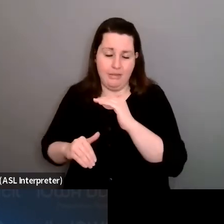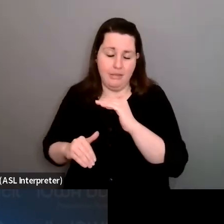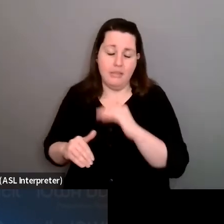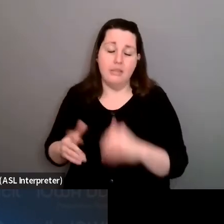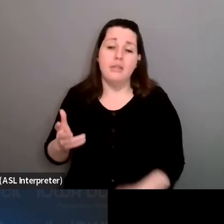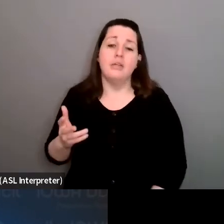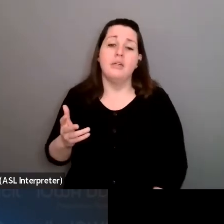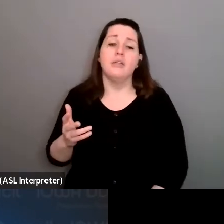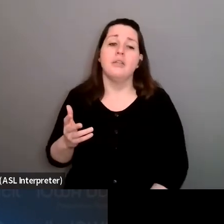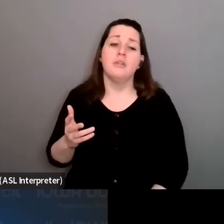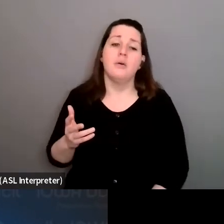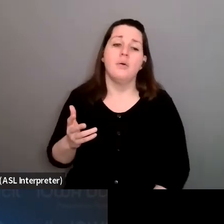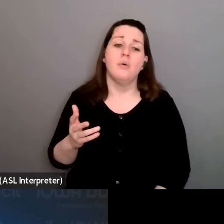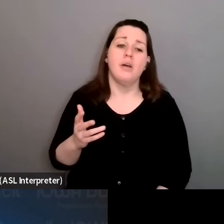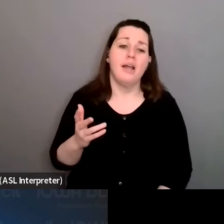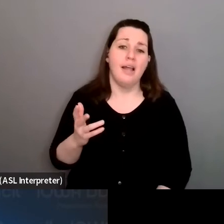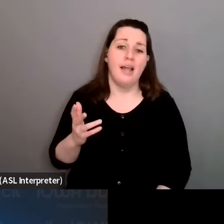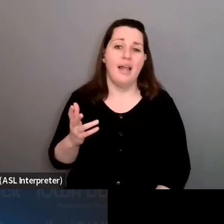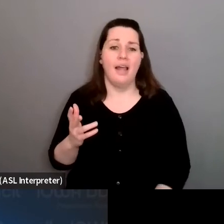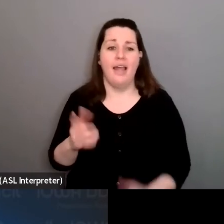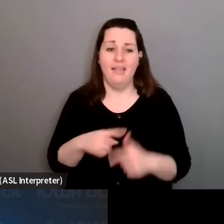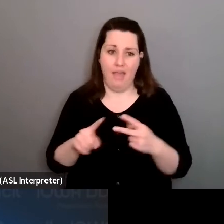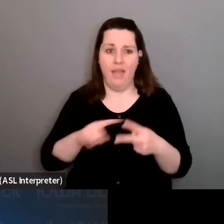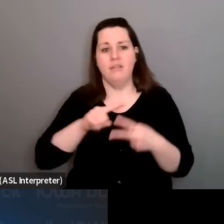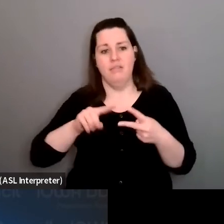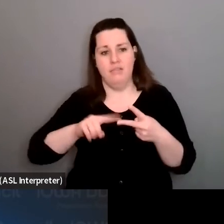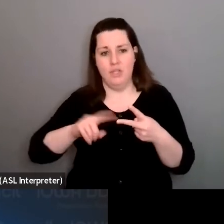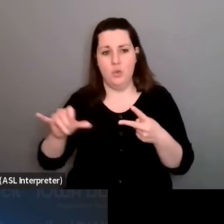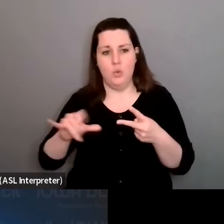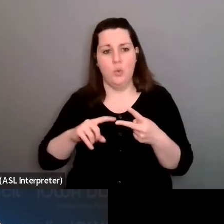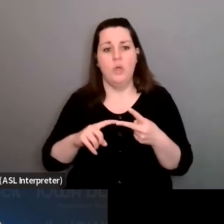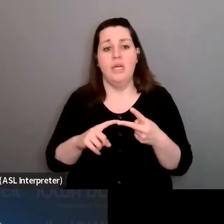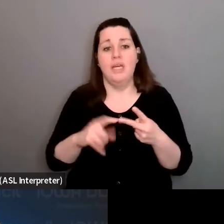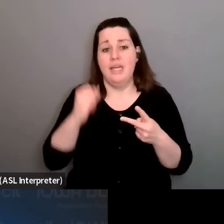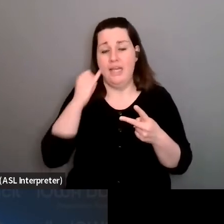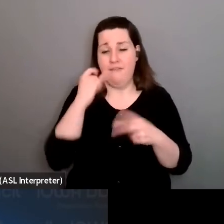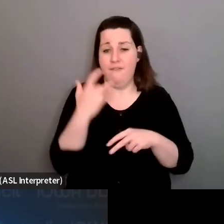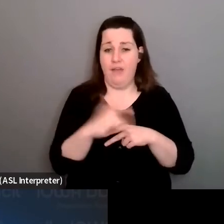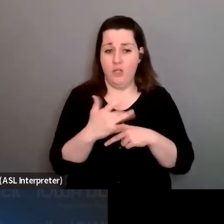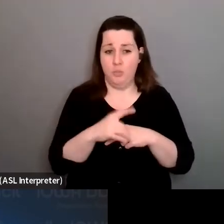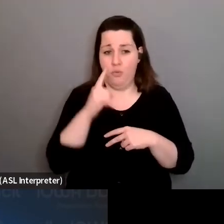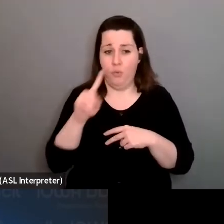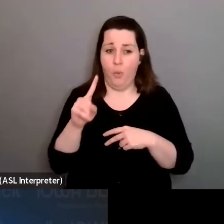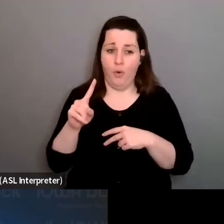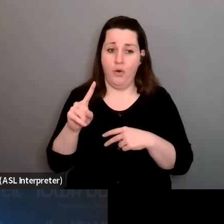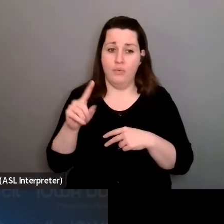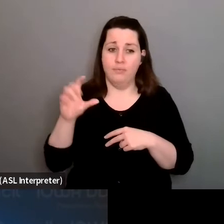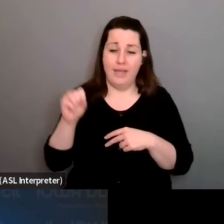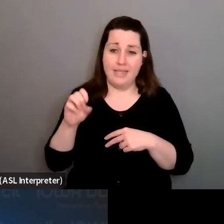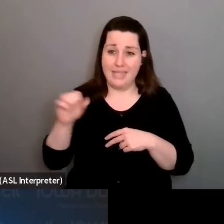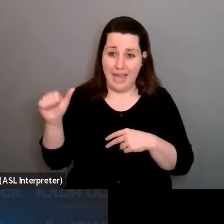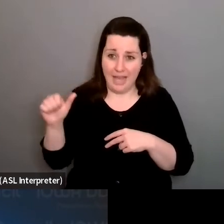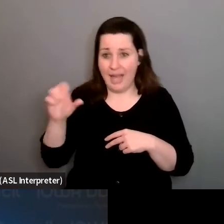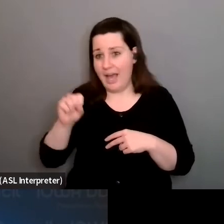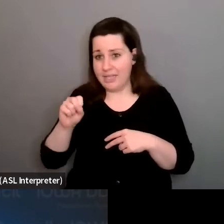And then at least one of the following needs to be true. You need to, if you're eligible for supplemental security income, so SSI